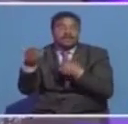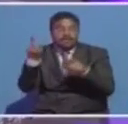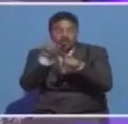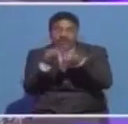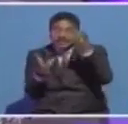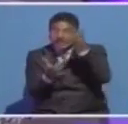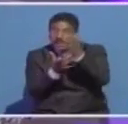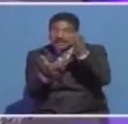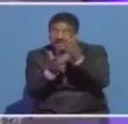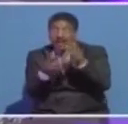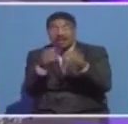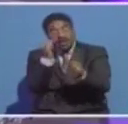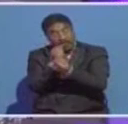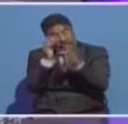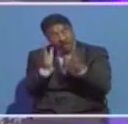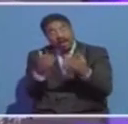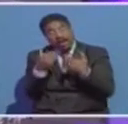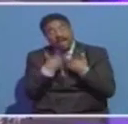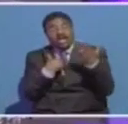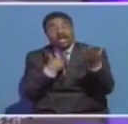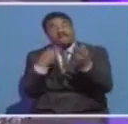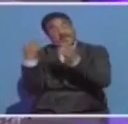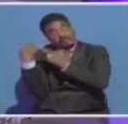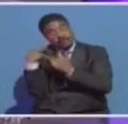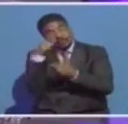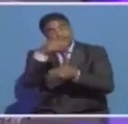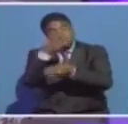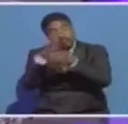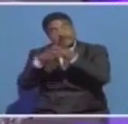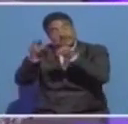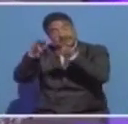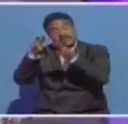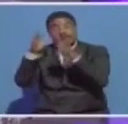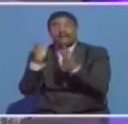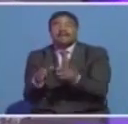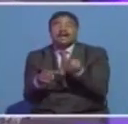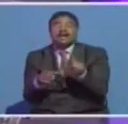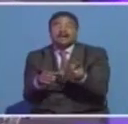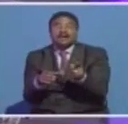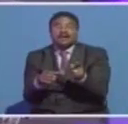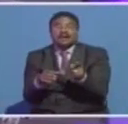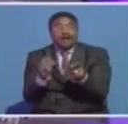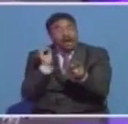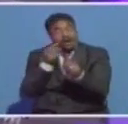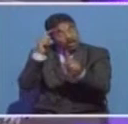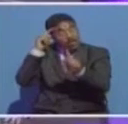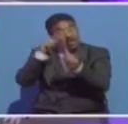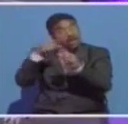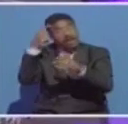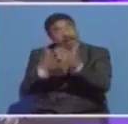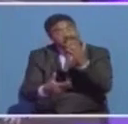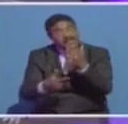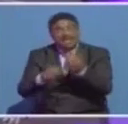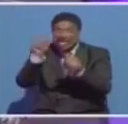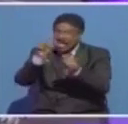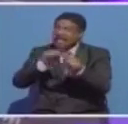staff who are charged with the building inspectors, so to speak. So mainly our role is to make sure that everybody